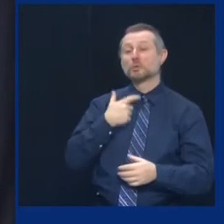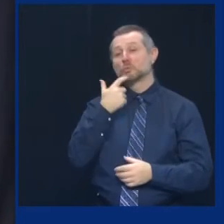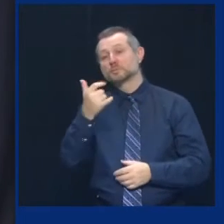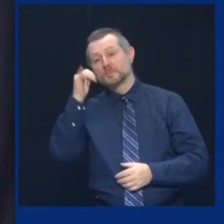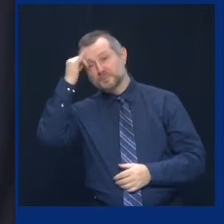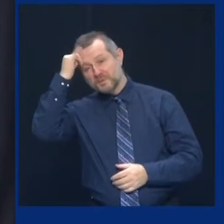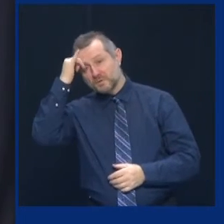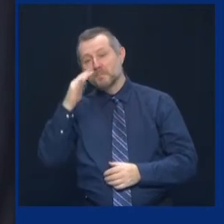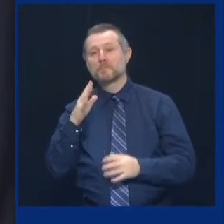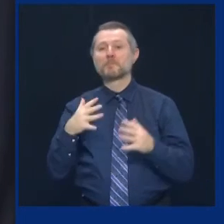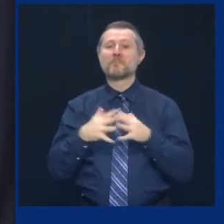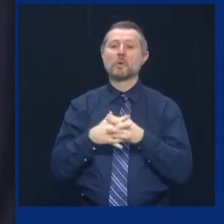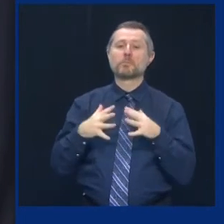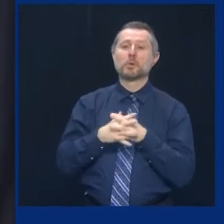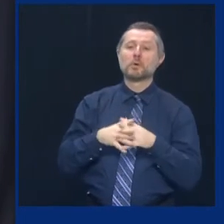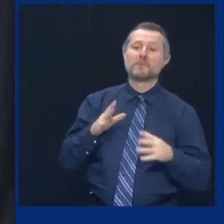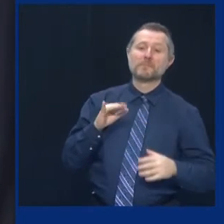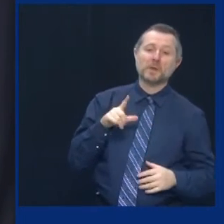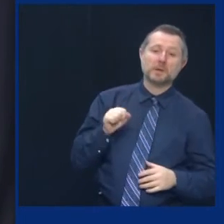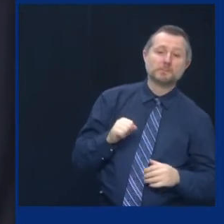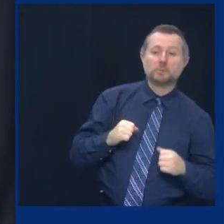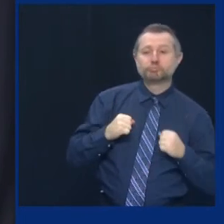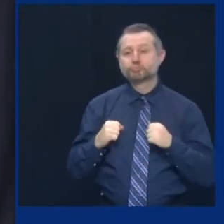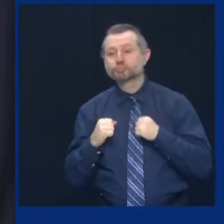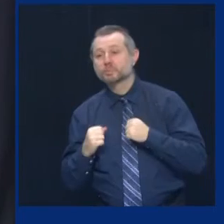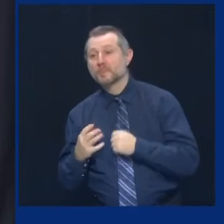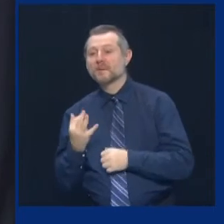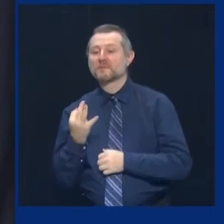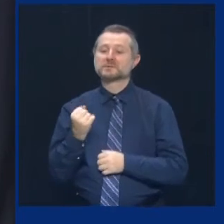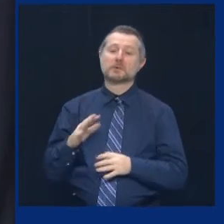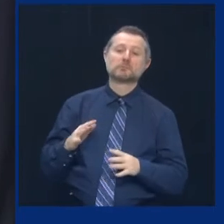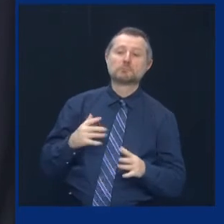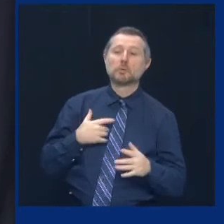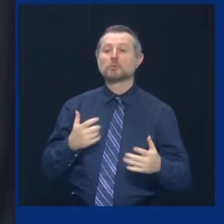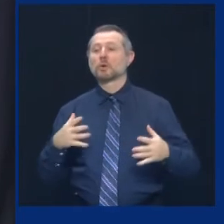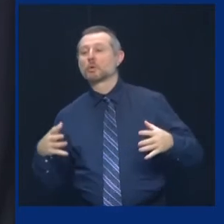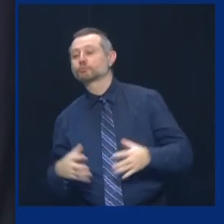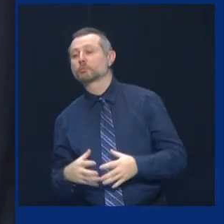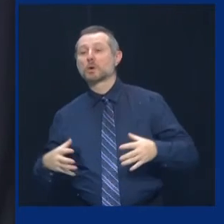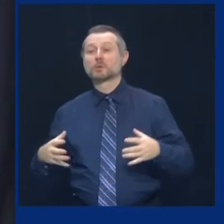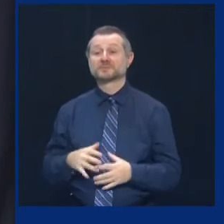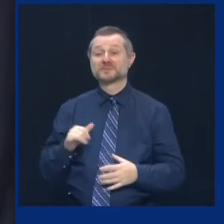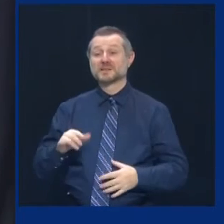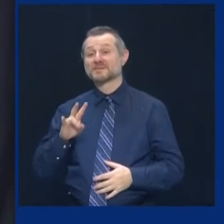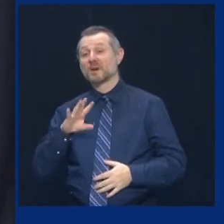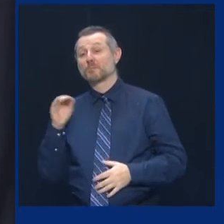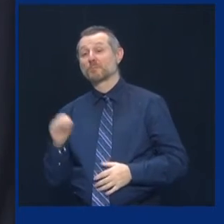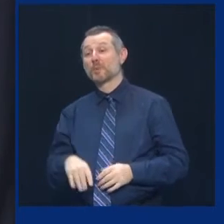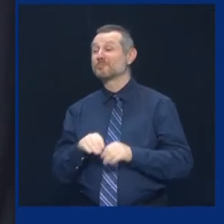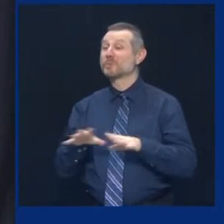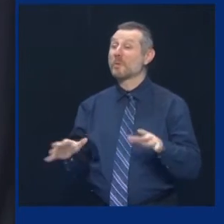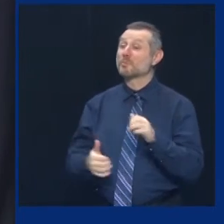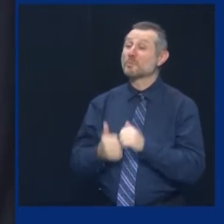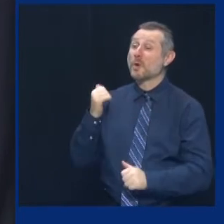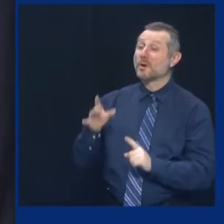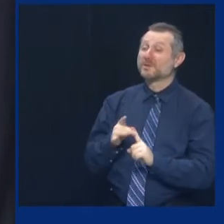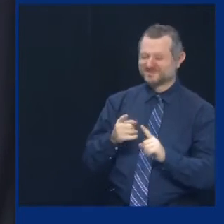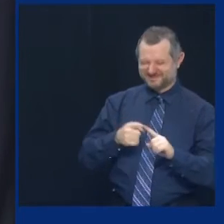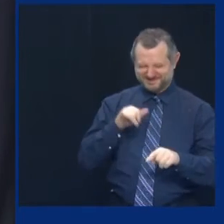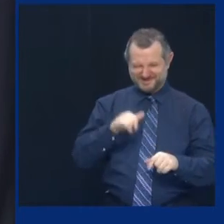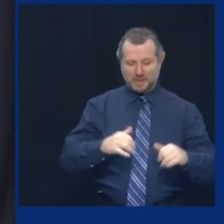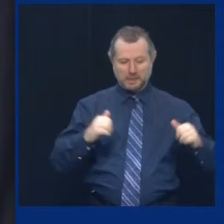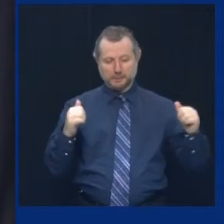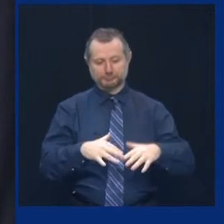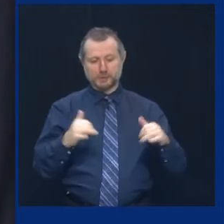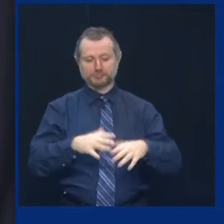We hang out on the weekends. And 75% of the spread is coming from that. How do you get